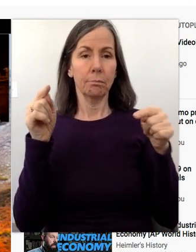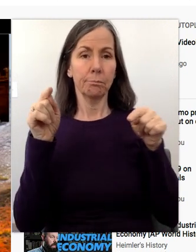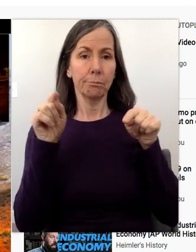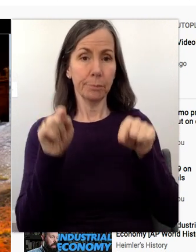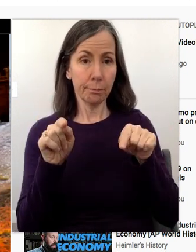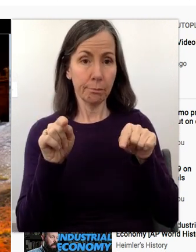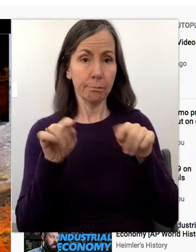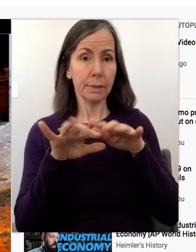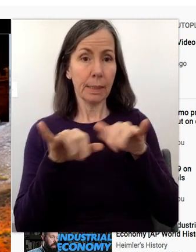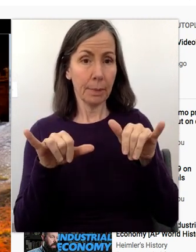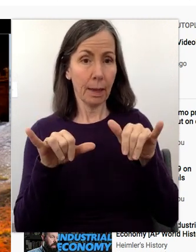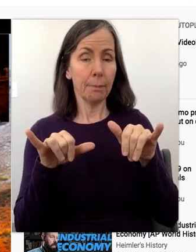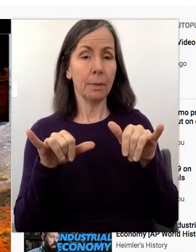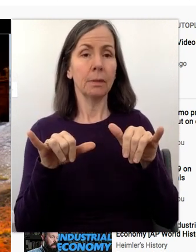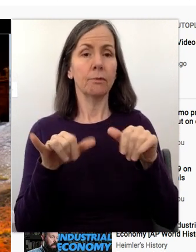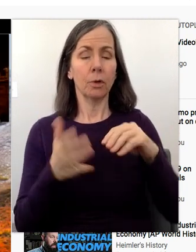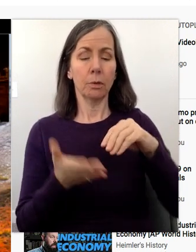same time.